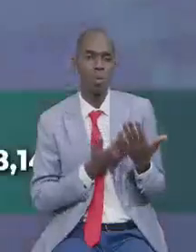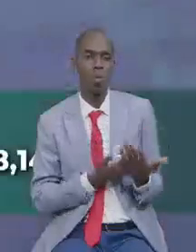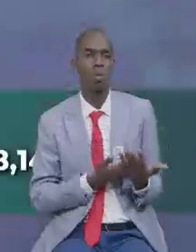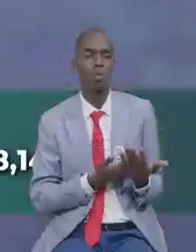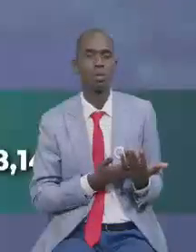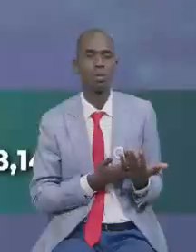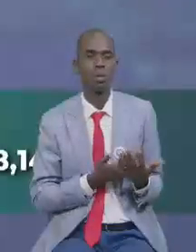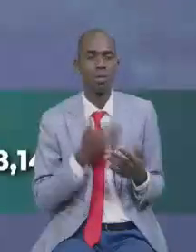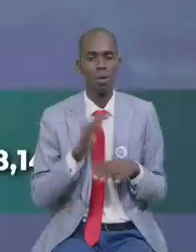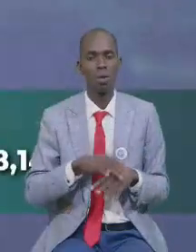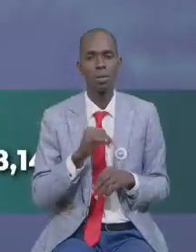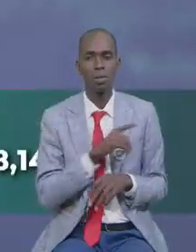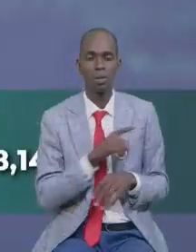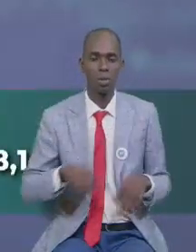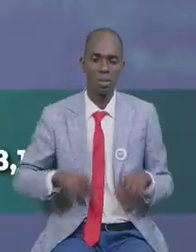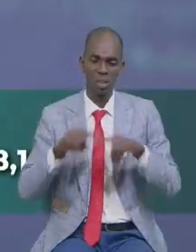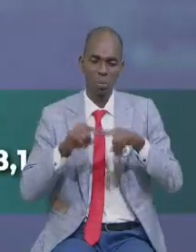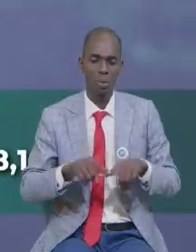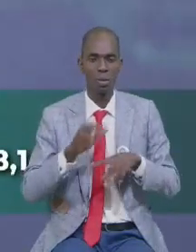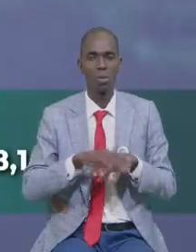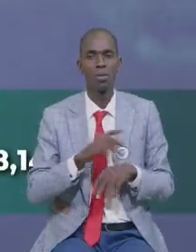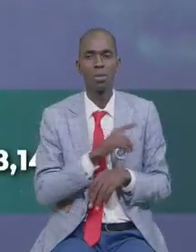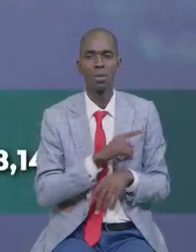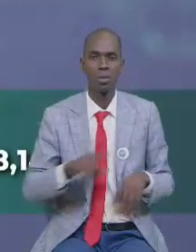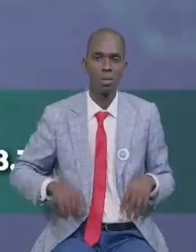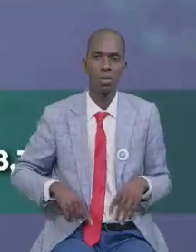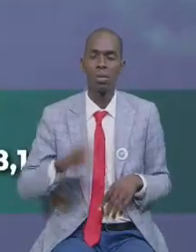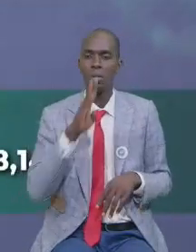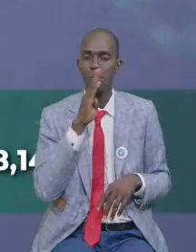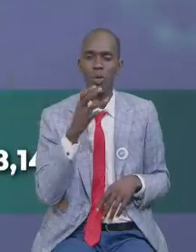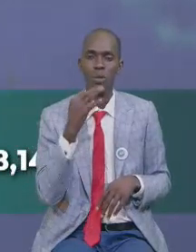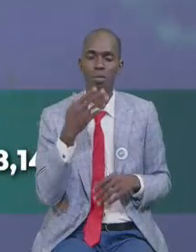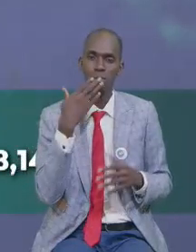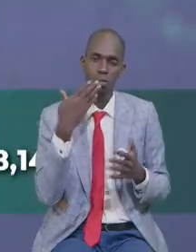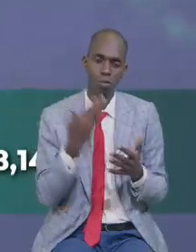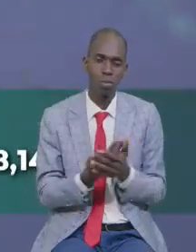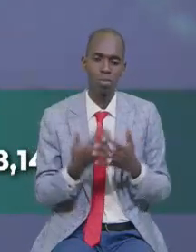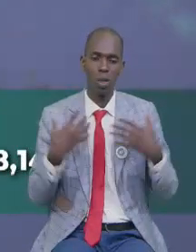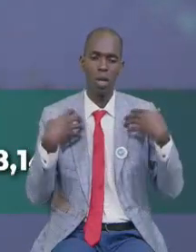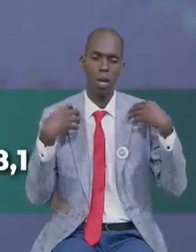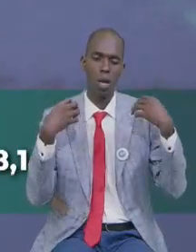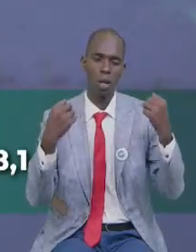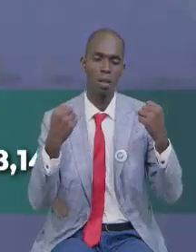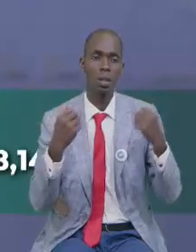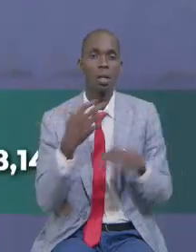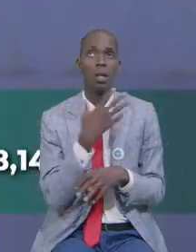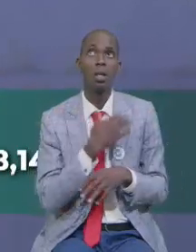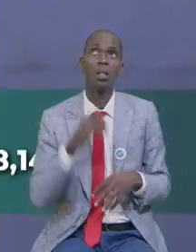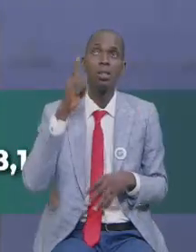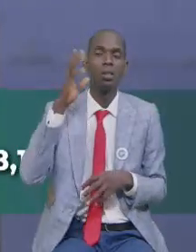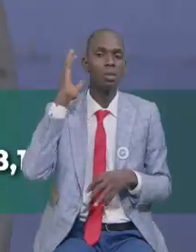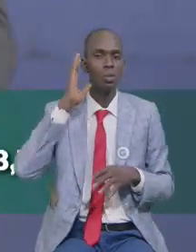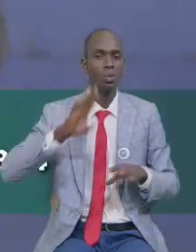on the Lord. Be of good courage and he shall strengthen